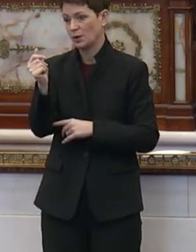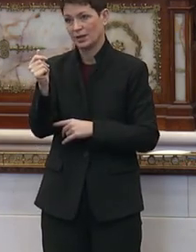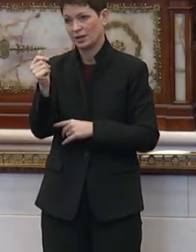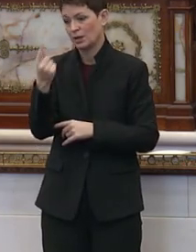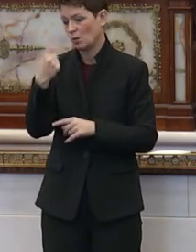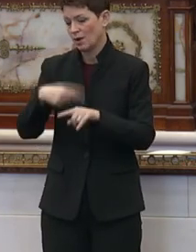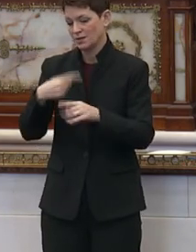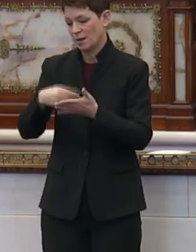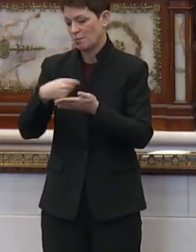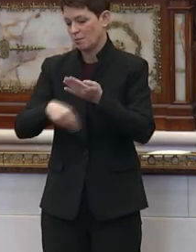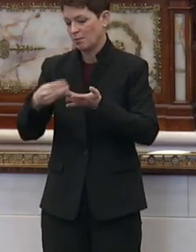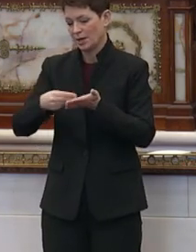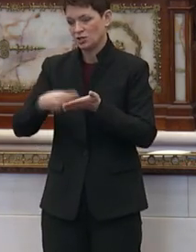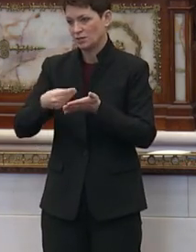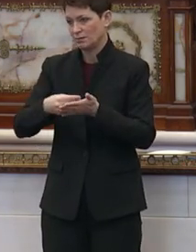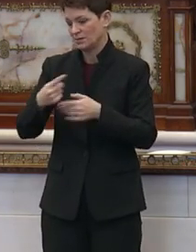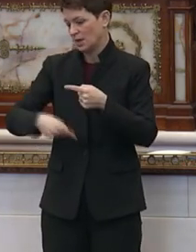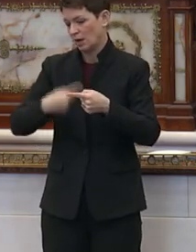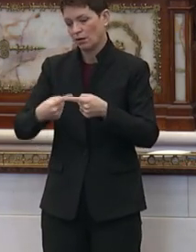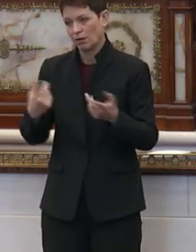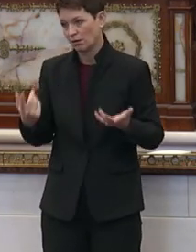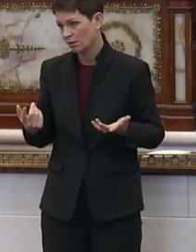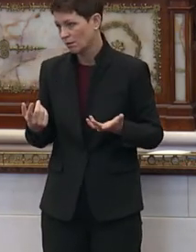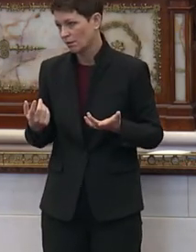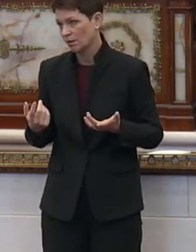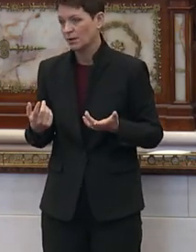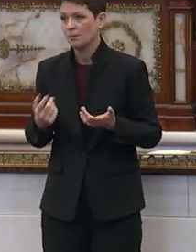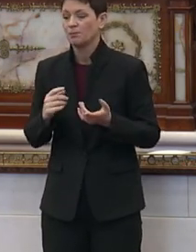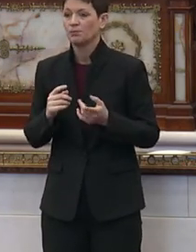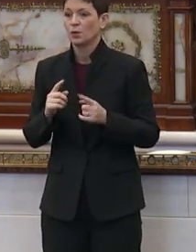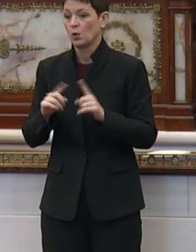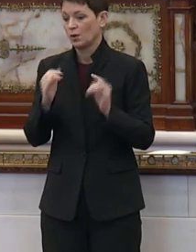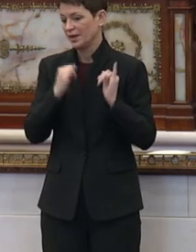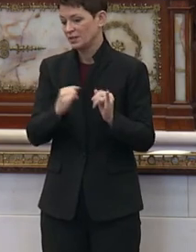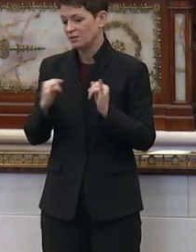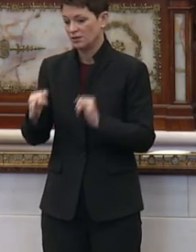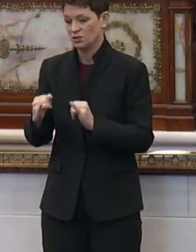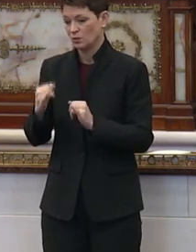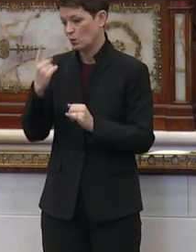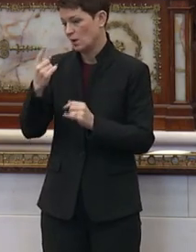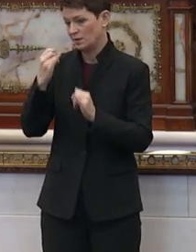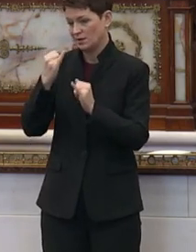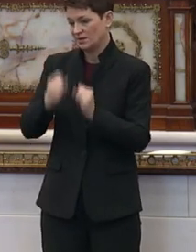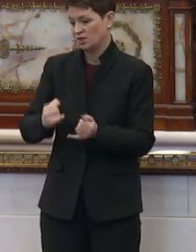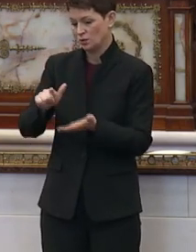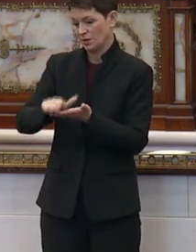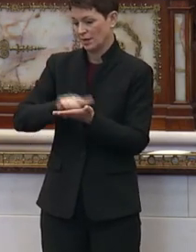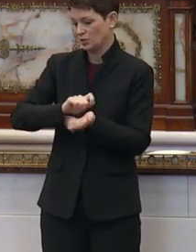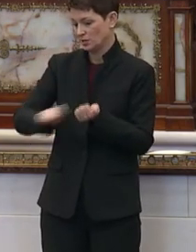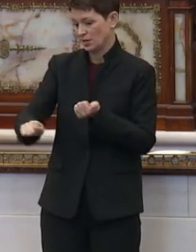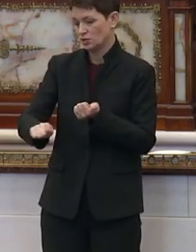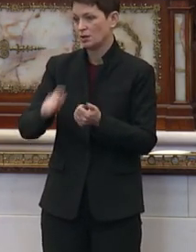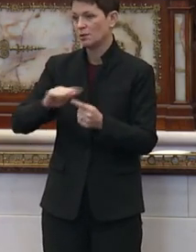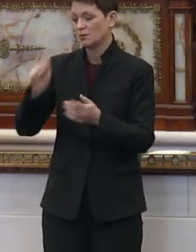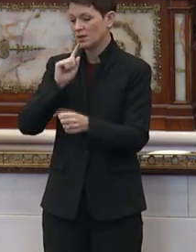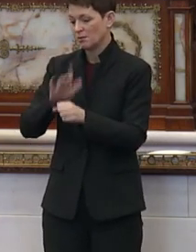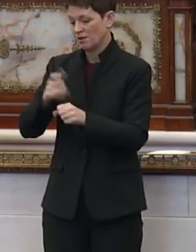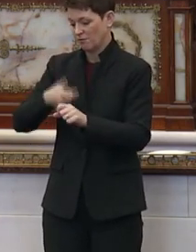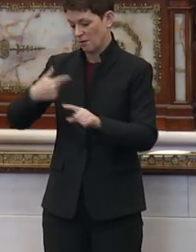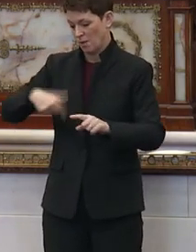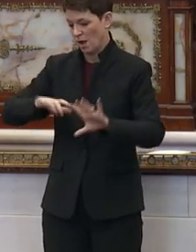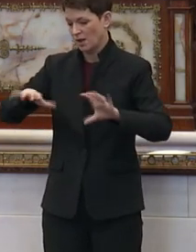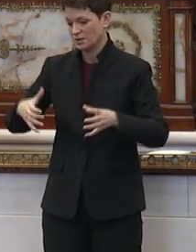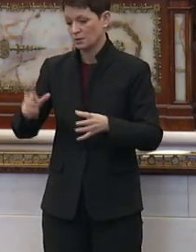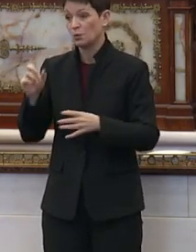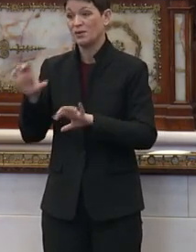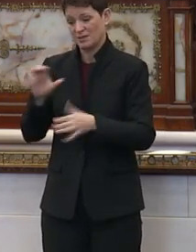one budget session or through any individual piece of legislation. It's got to be a commitment by our body. I think